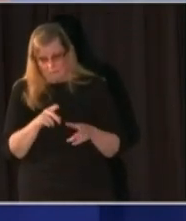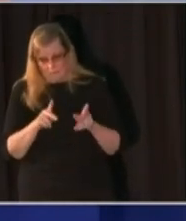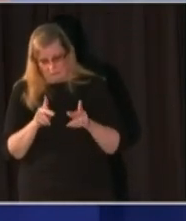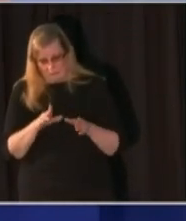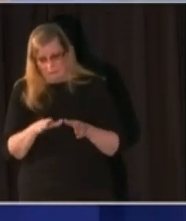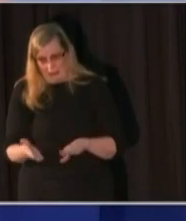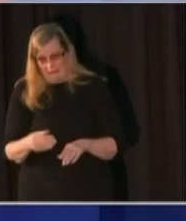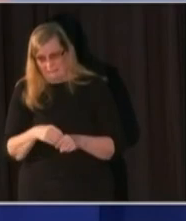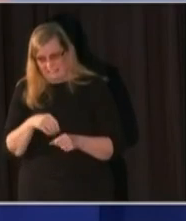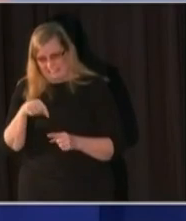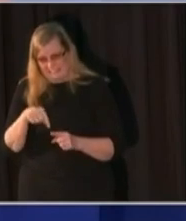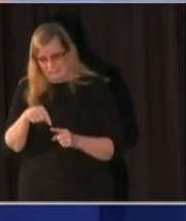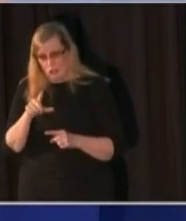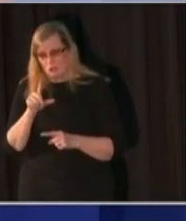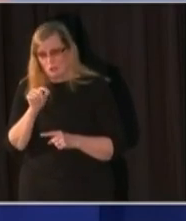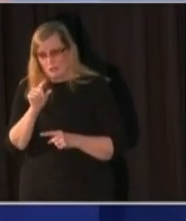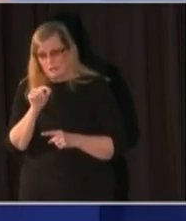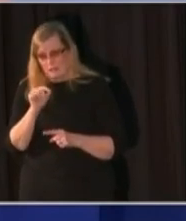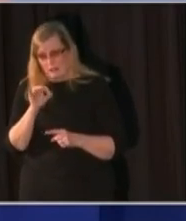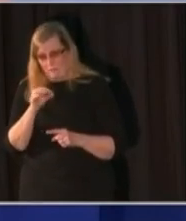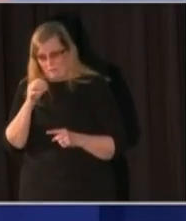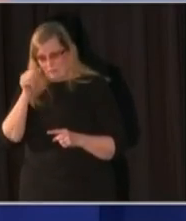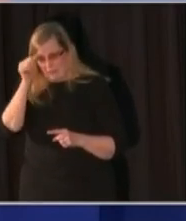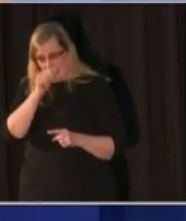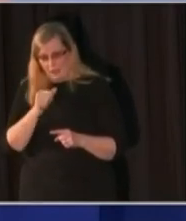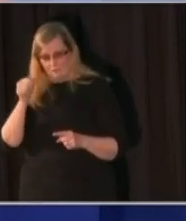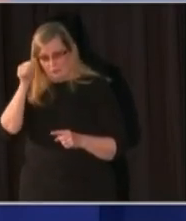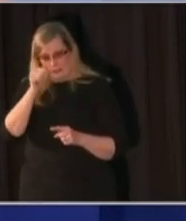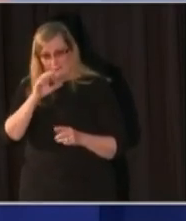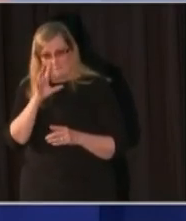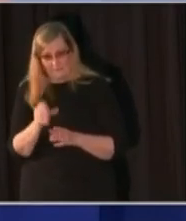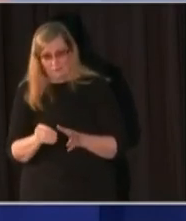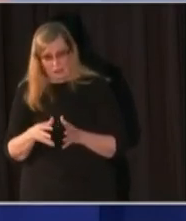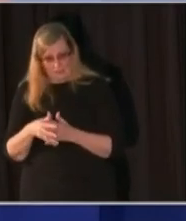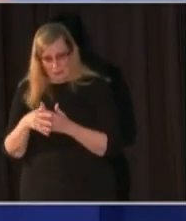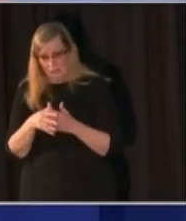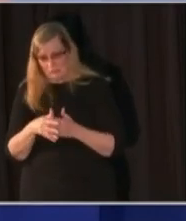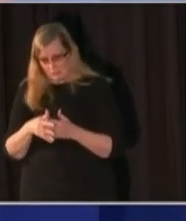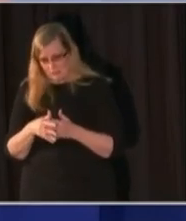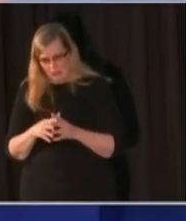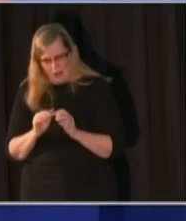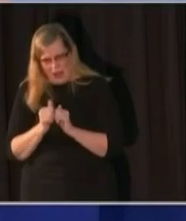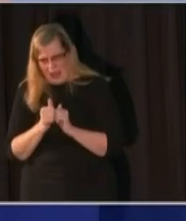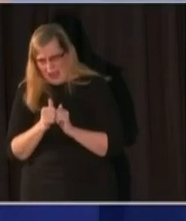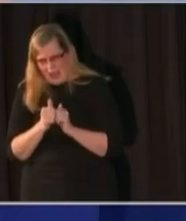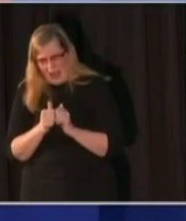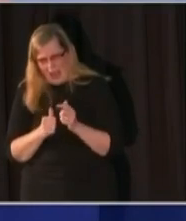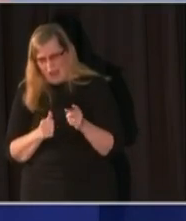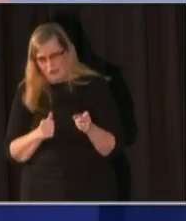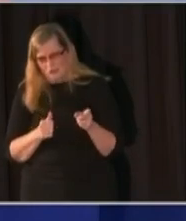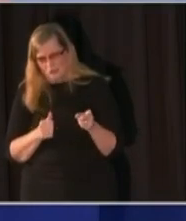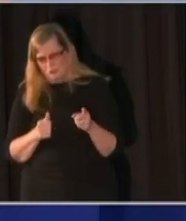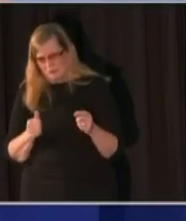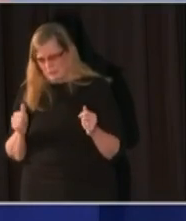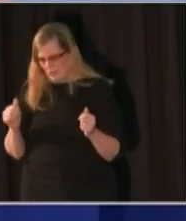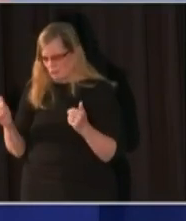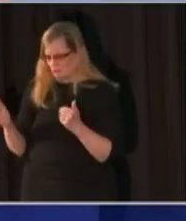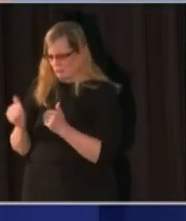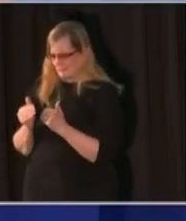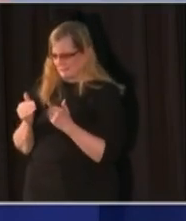African American. So I'm wondering, in what ways are you looking to address disparities in healthcare when it comes